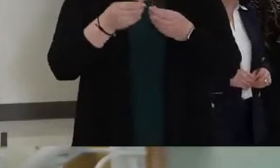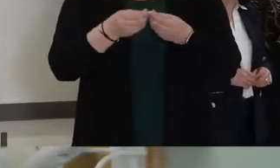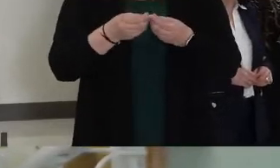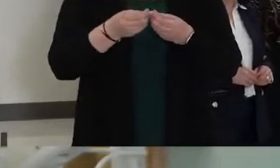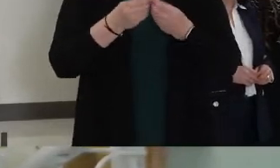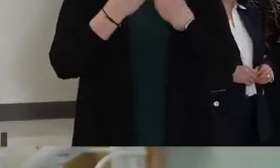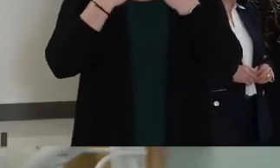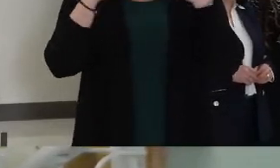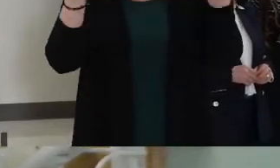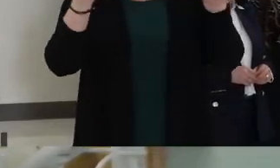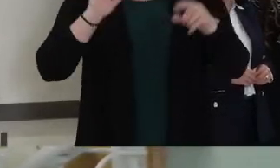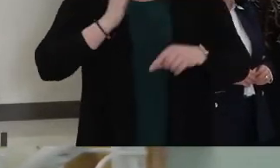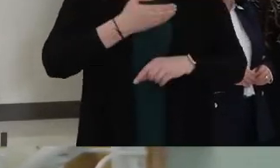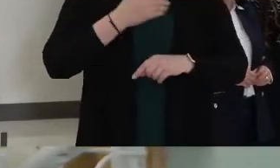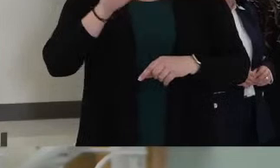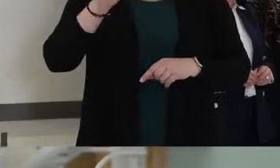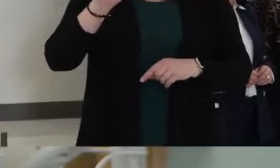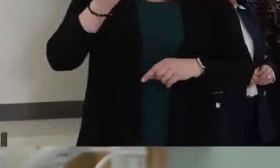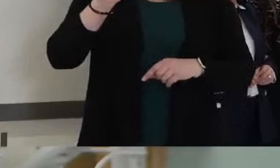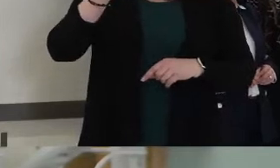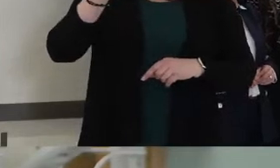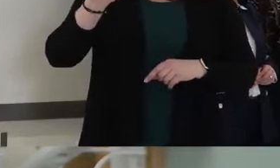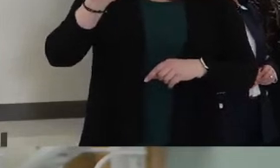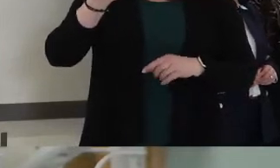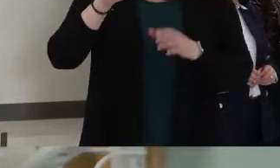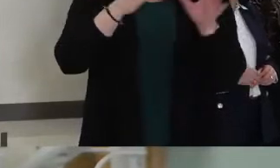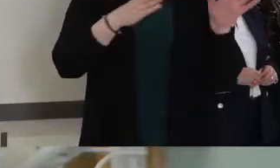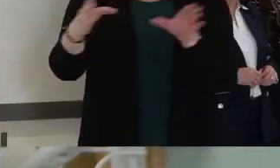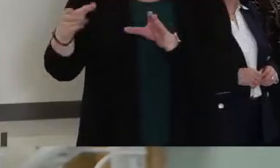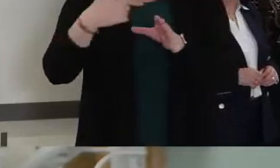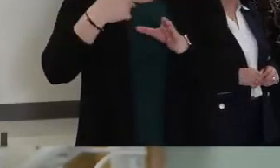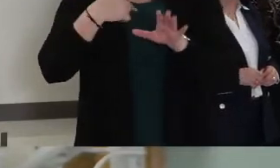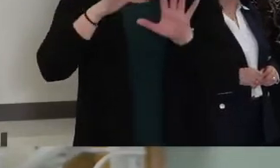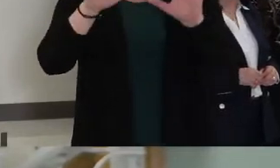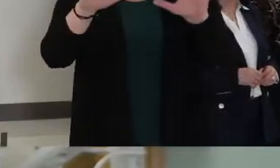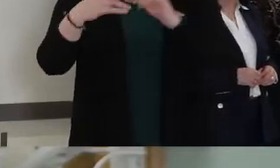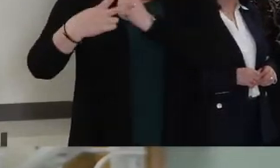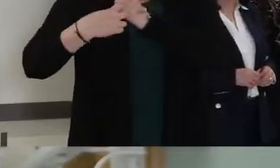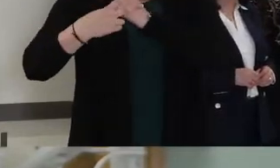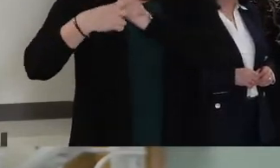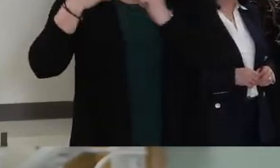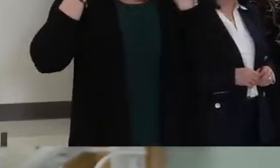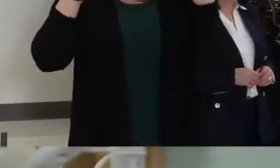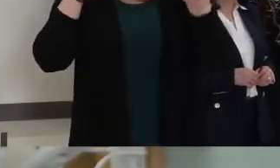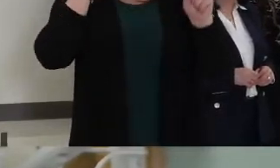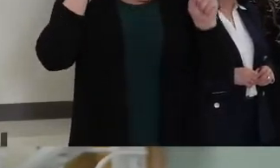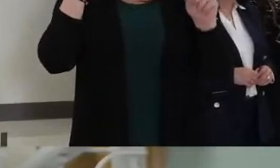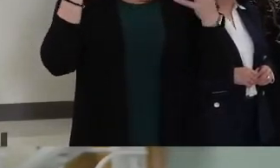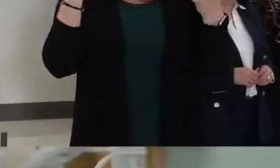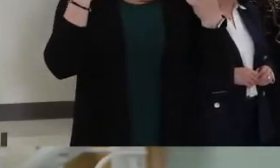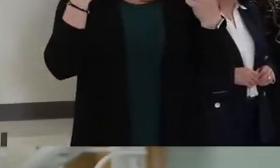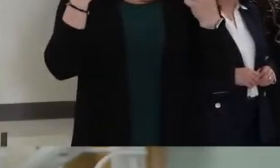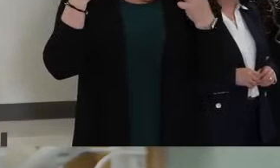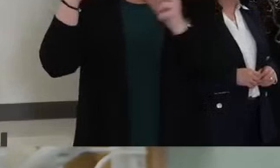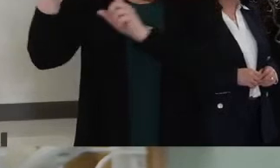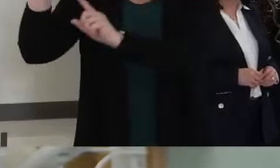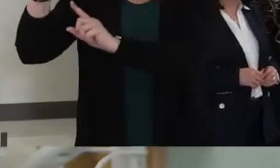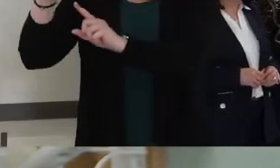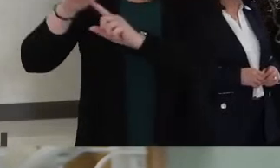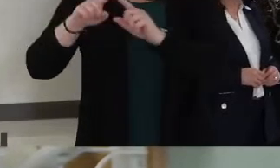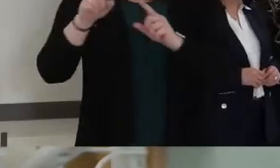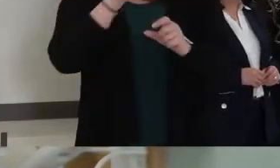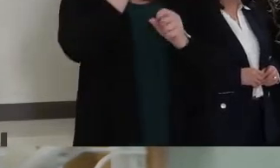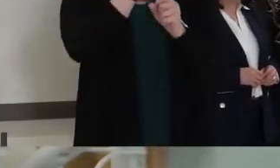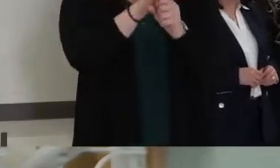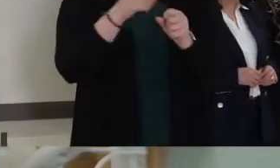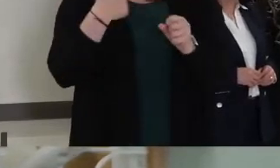plan. I will spare you the details of that announcement because I want to save them. But I can assure you we